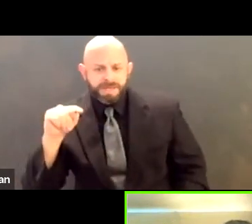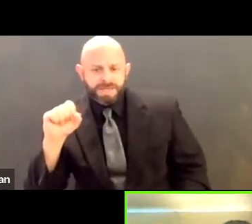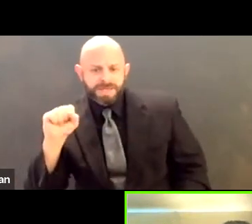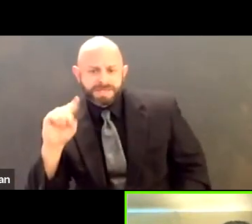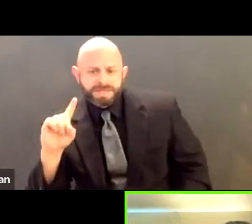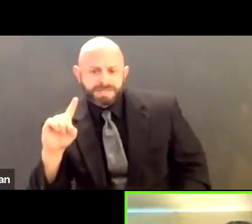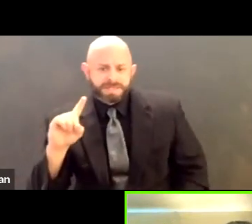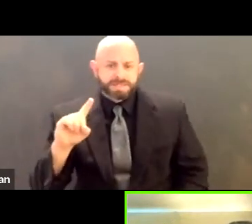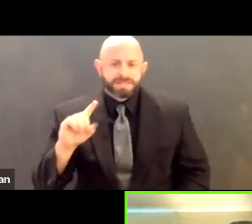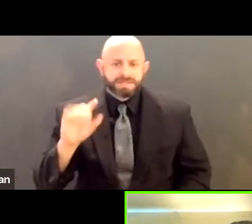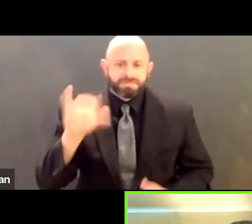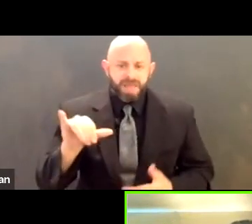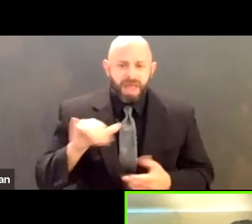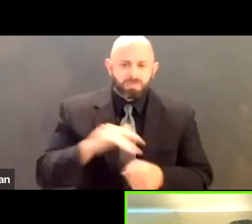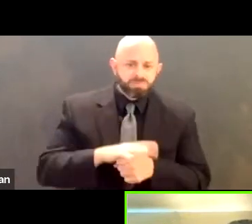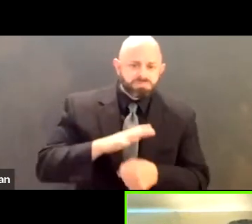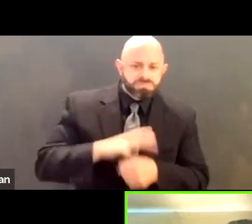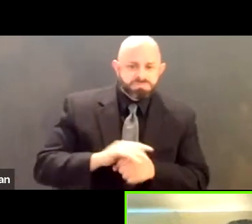nature.